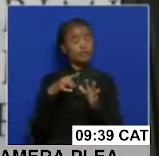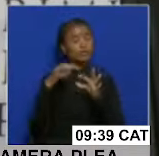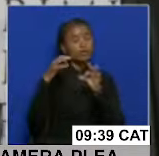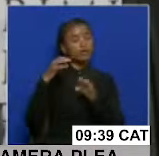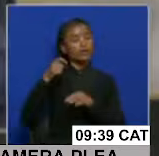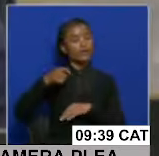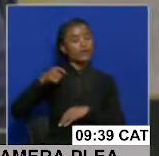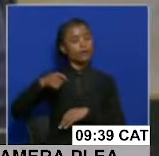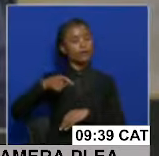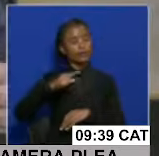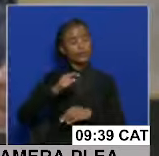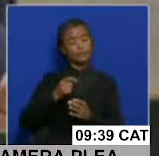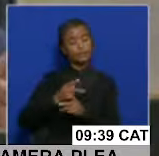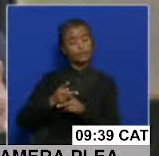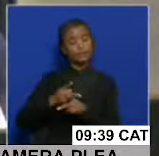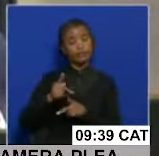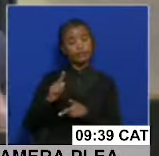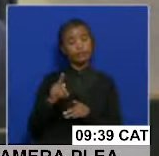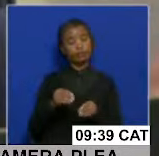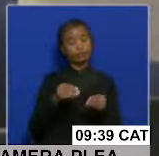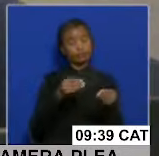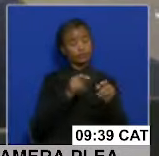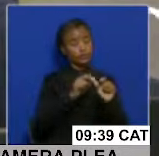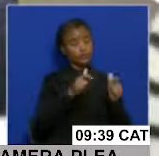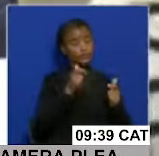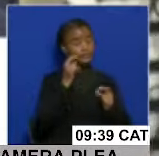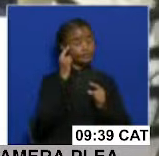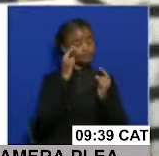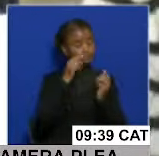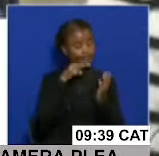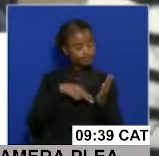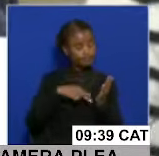the commissioners to consider. Thank you.